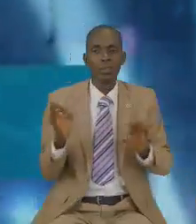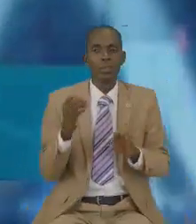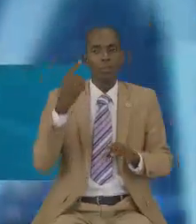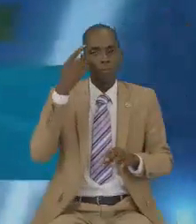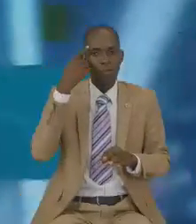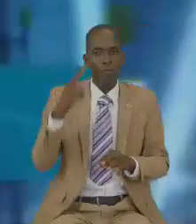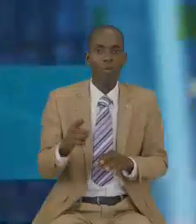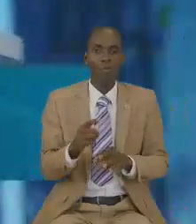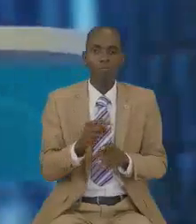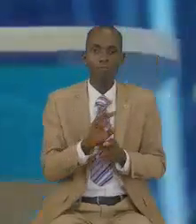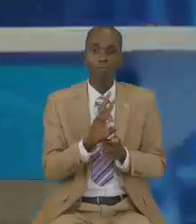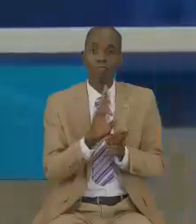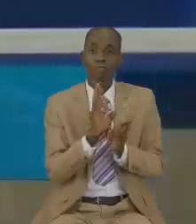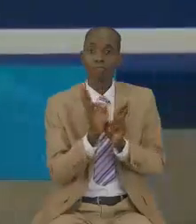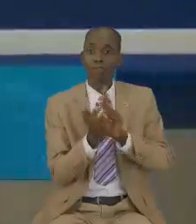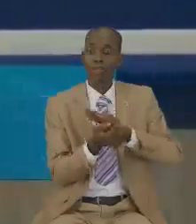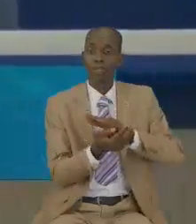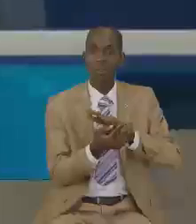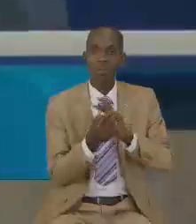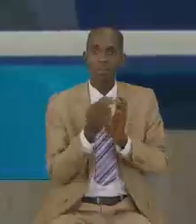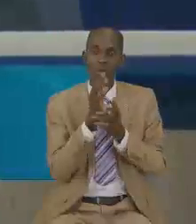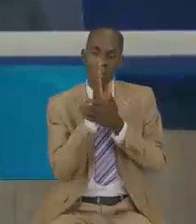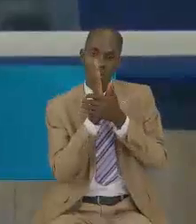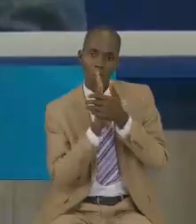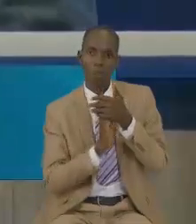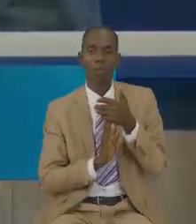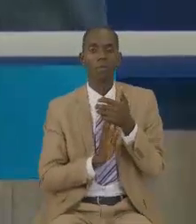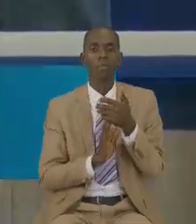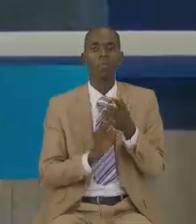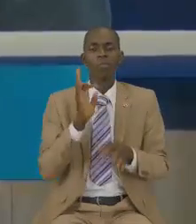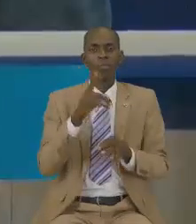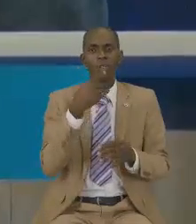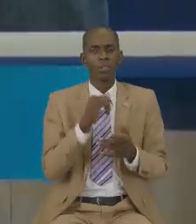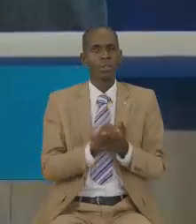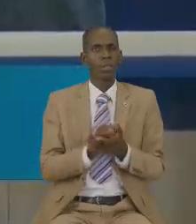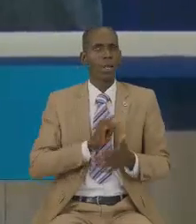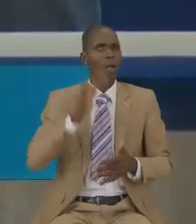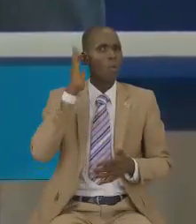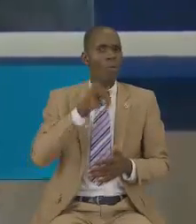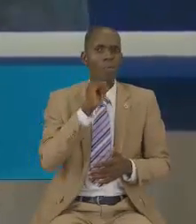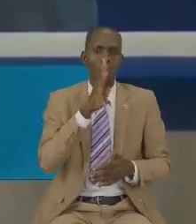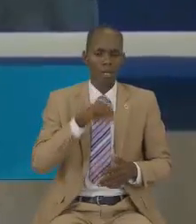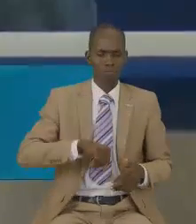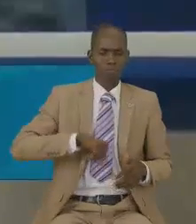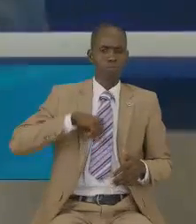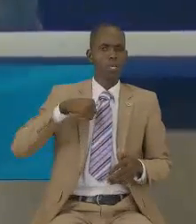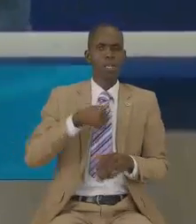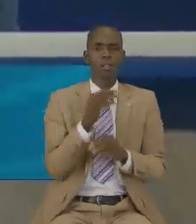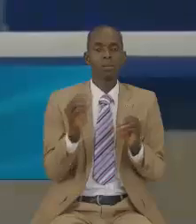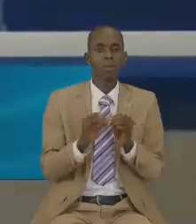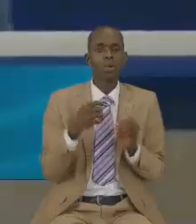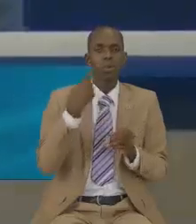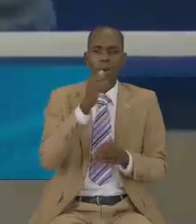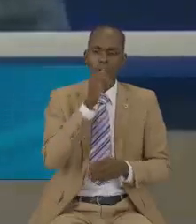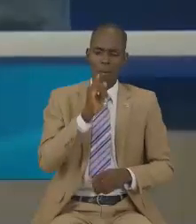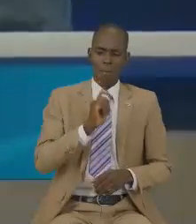penitent lowliness. When you say, I will not be proud anymore. Who am I that the Lord